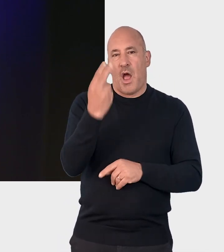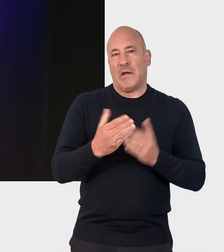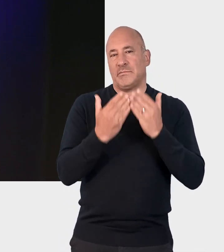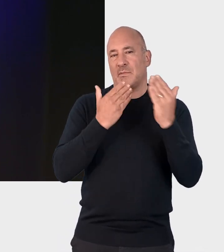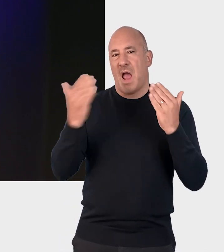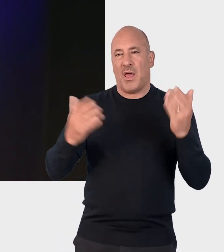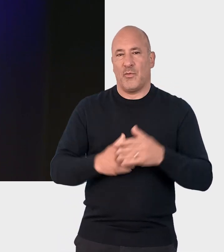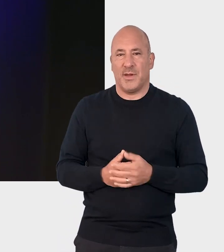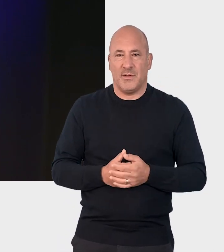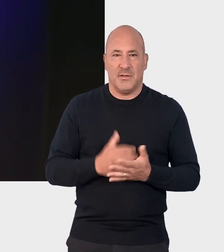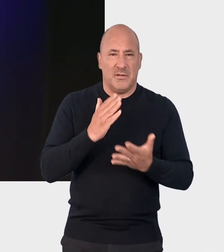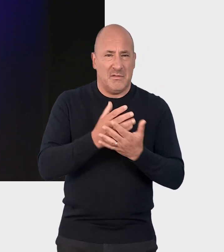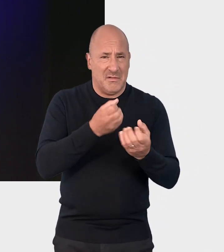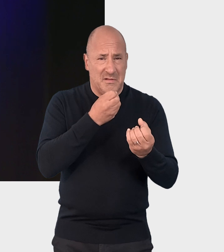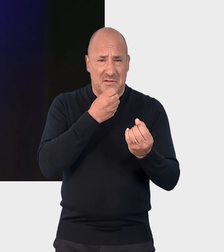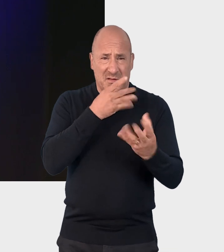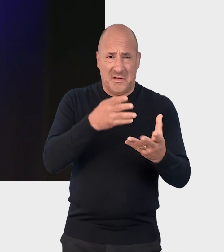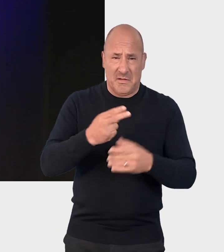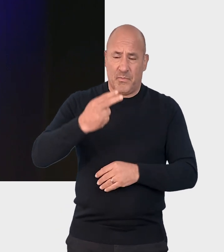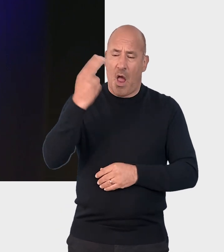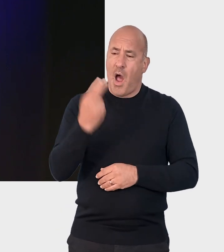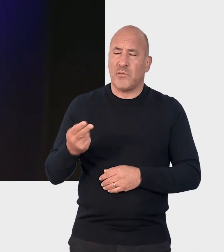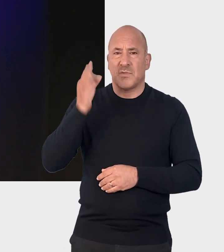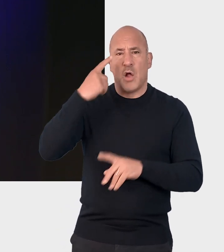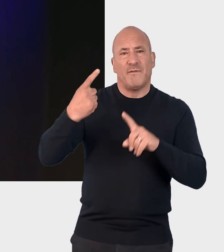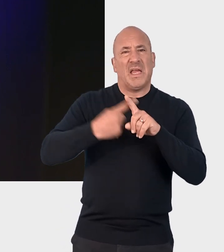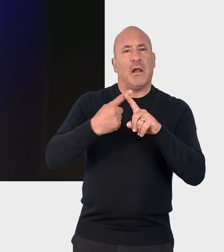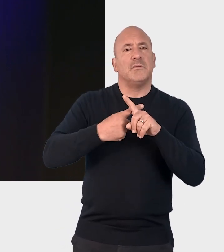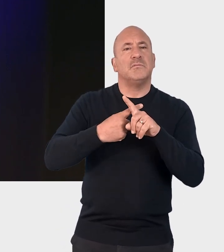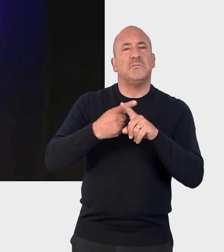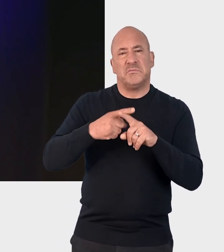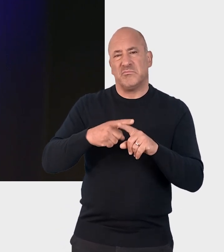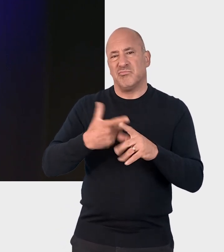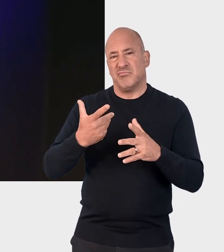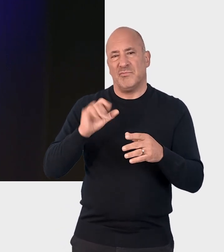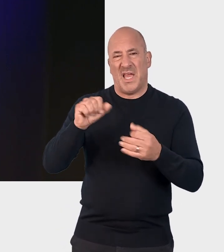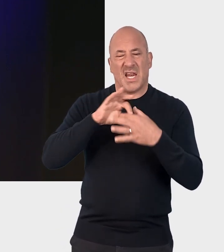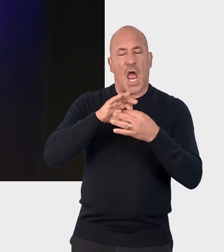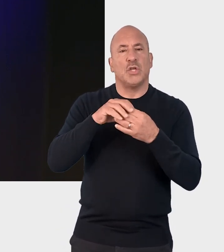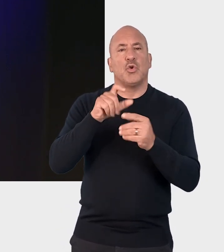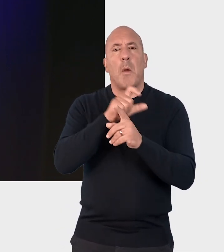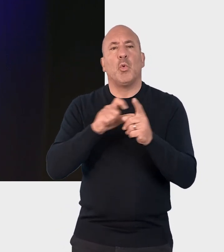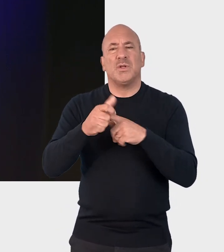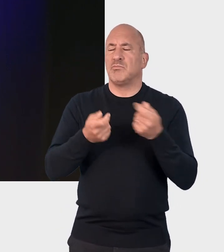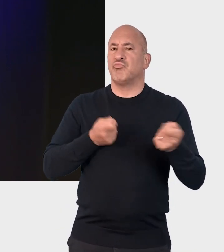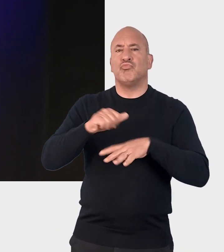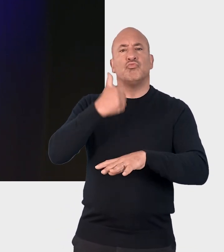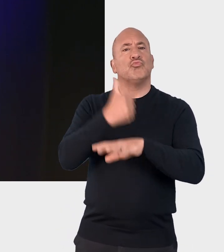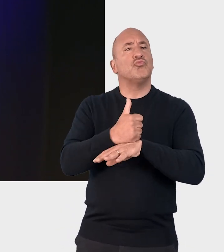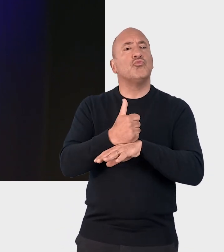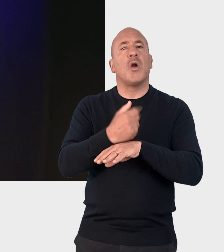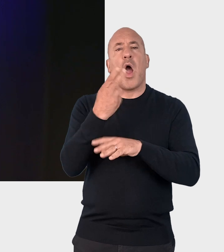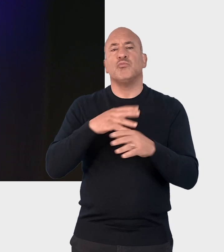the Lowry Theatre and Art Gallery. And it's absolutely fantastic that Arts Council for England has